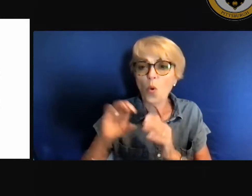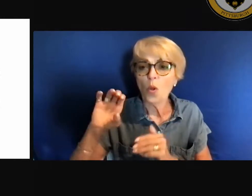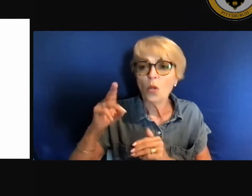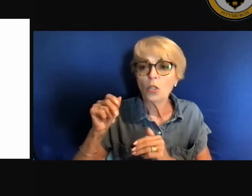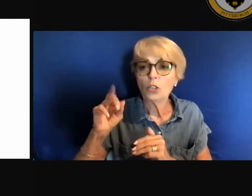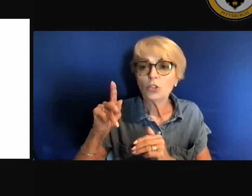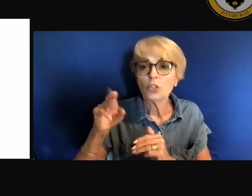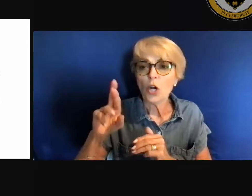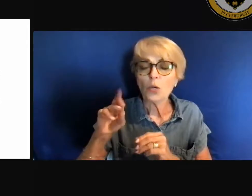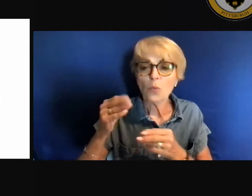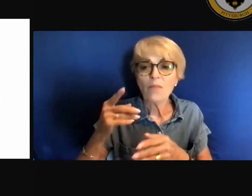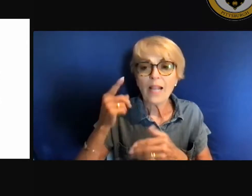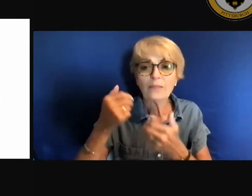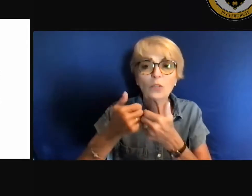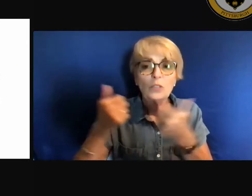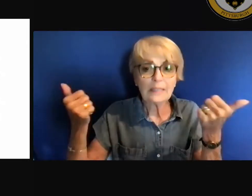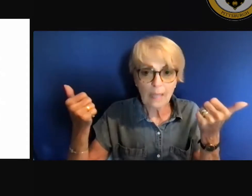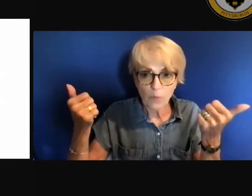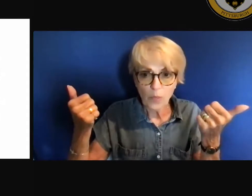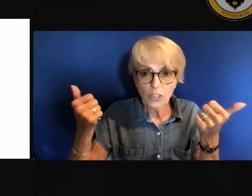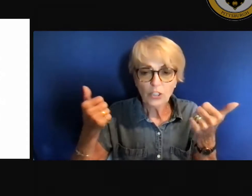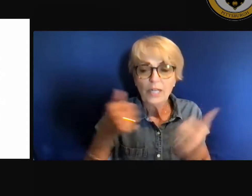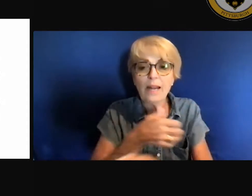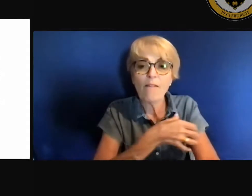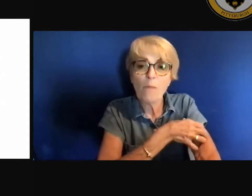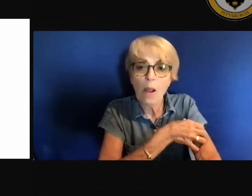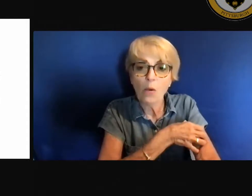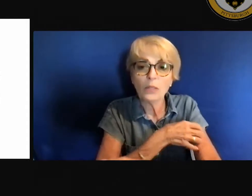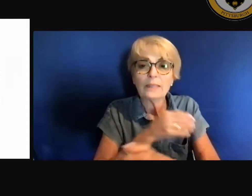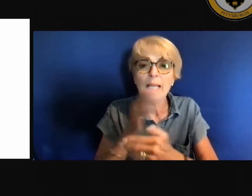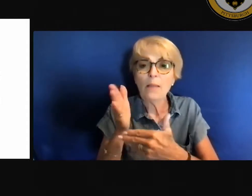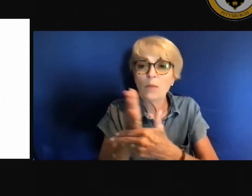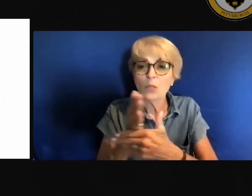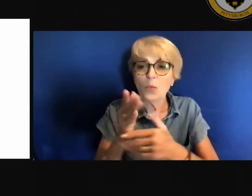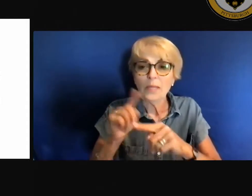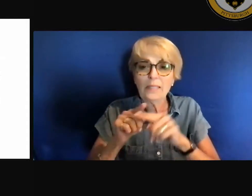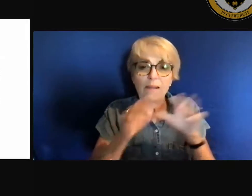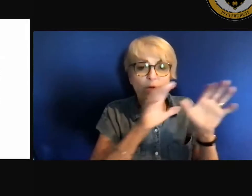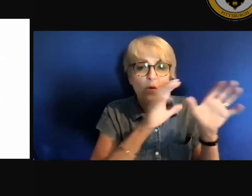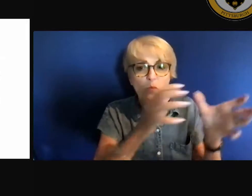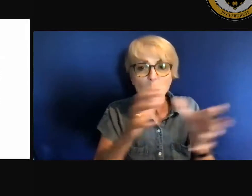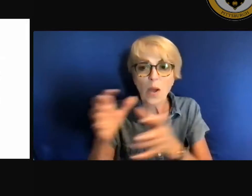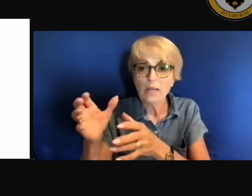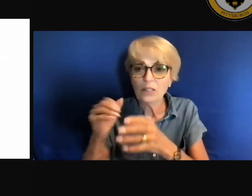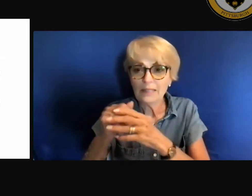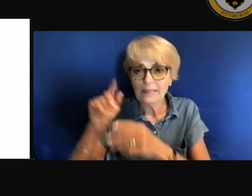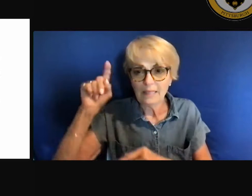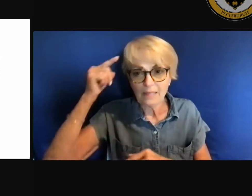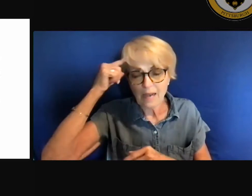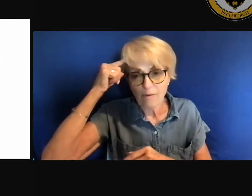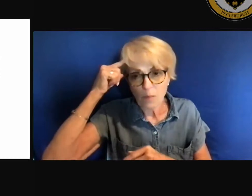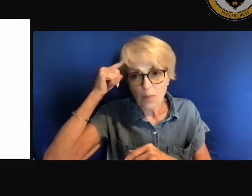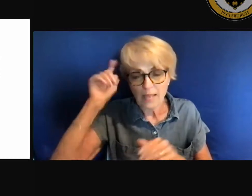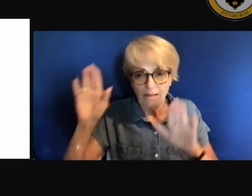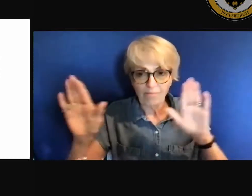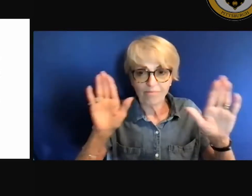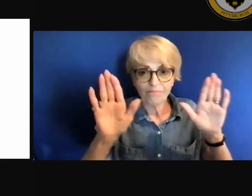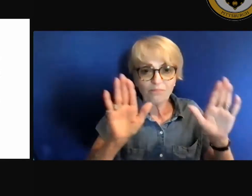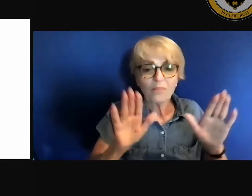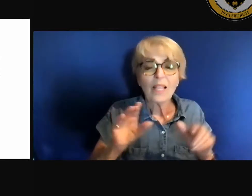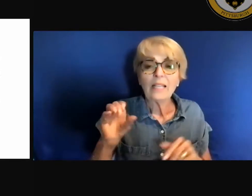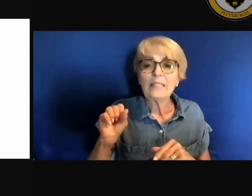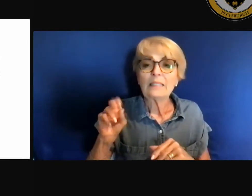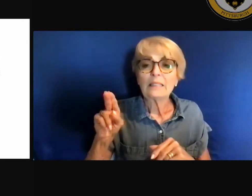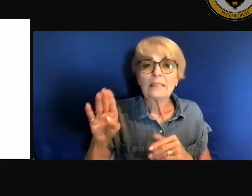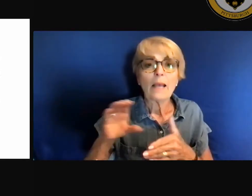powers between the branches of city government, namely that subsection